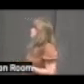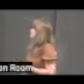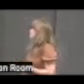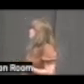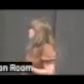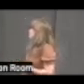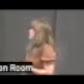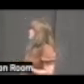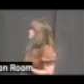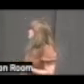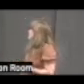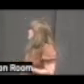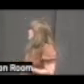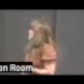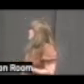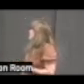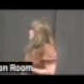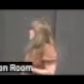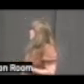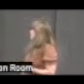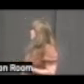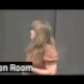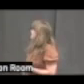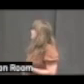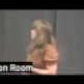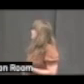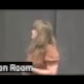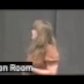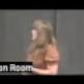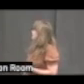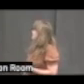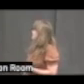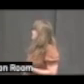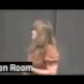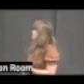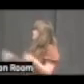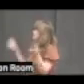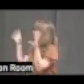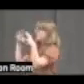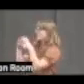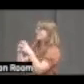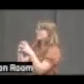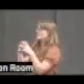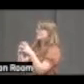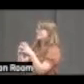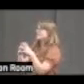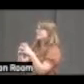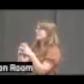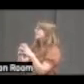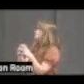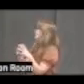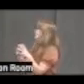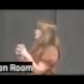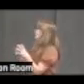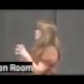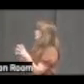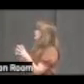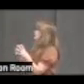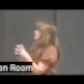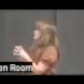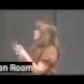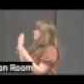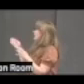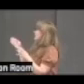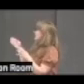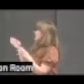after coming from pygmy rabbits. But yeah, so to put this back into sort of the view that we saw at the beginning, right?